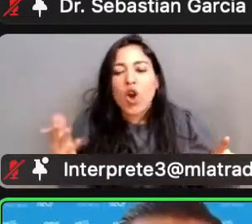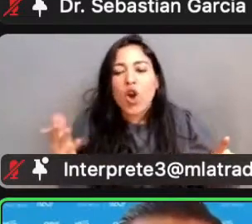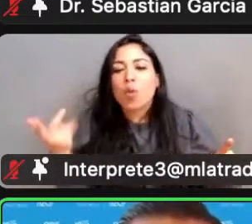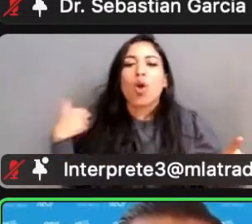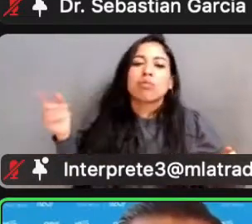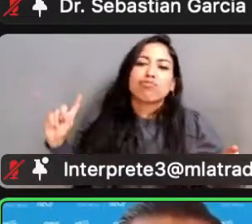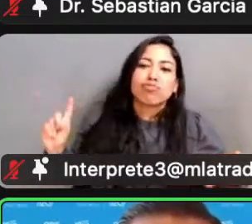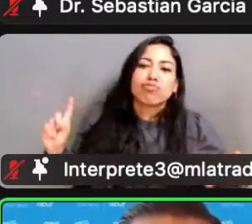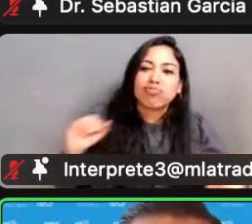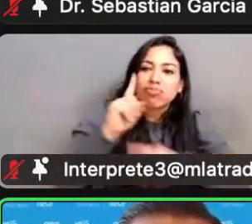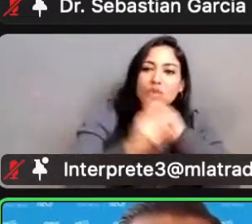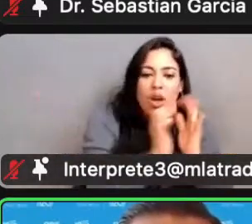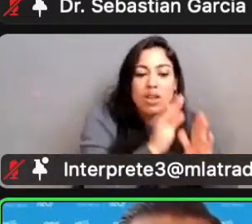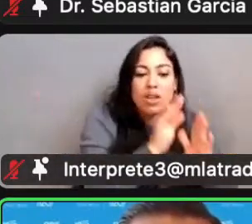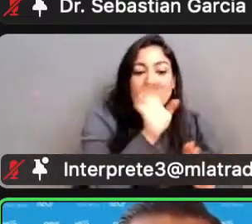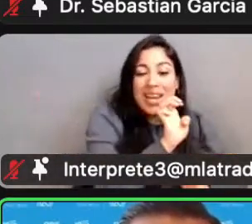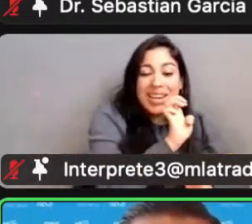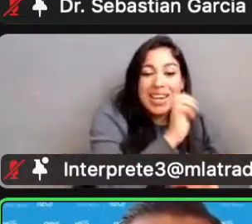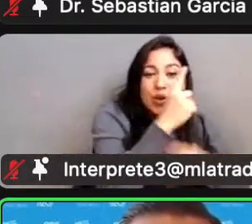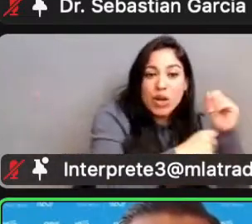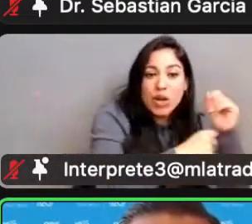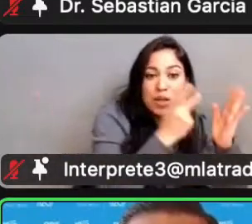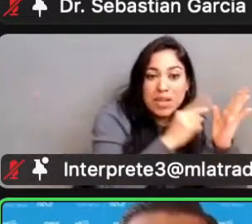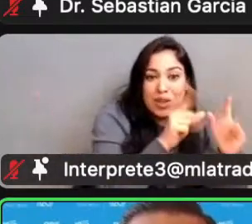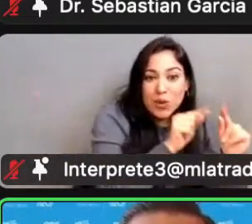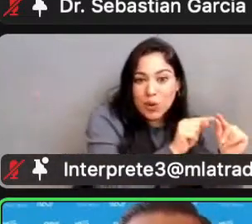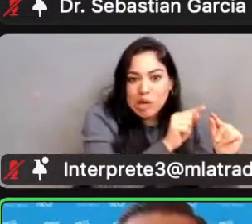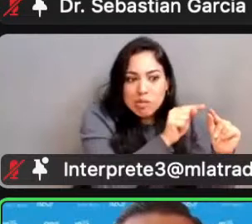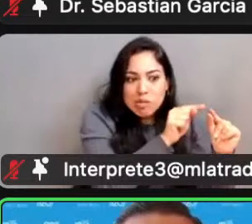along the time. You can see the first one, January 2021,